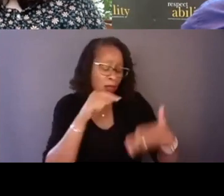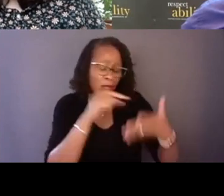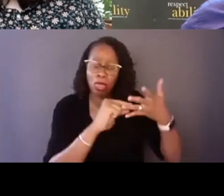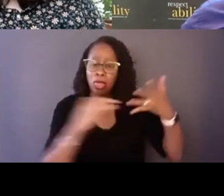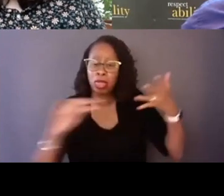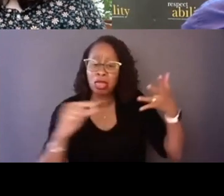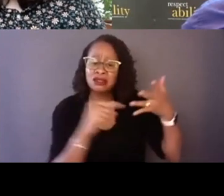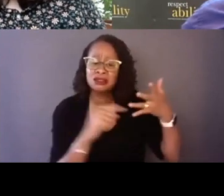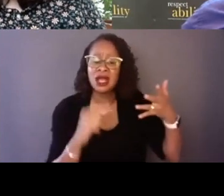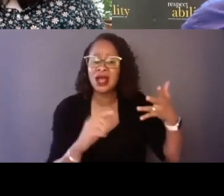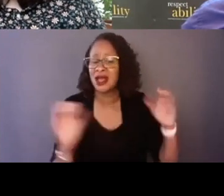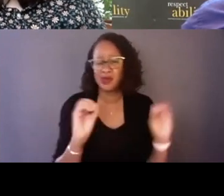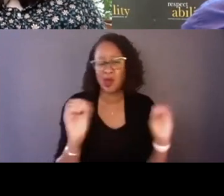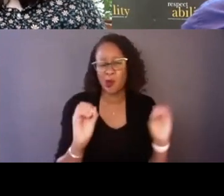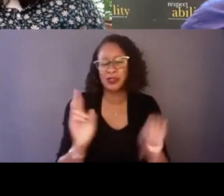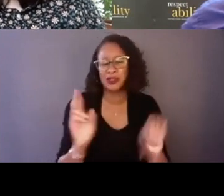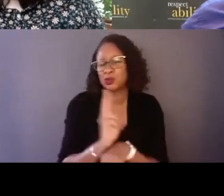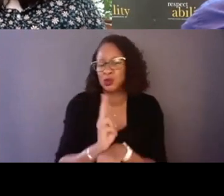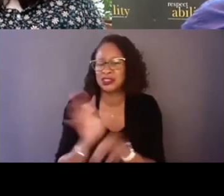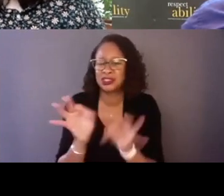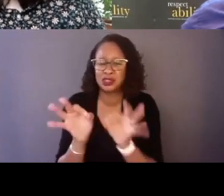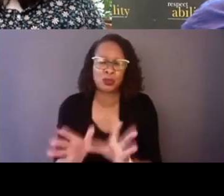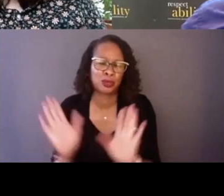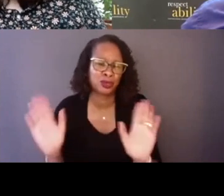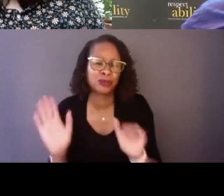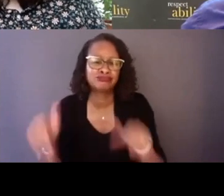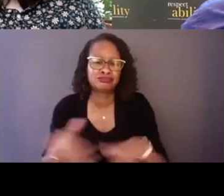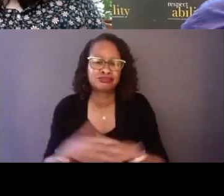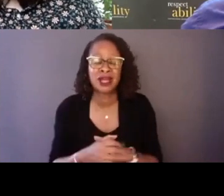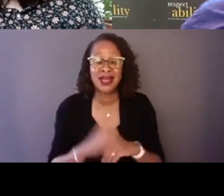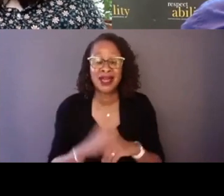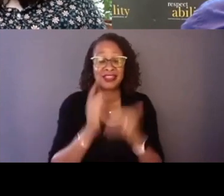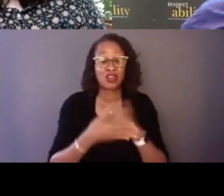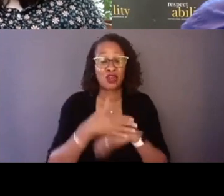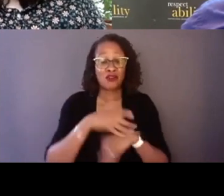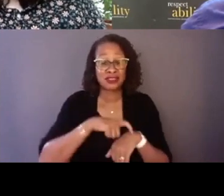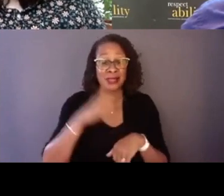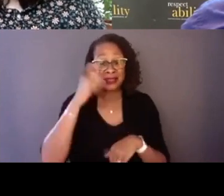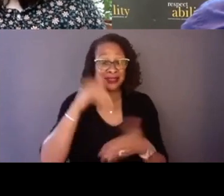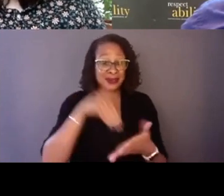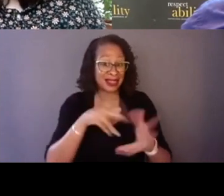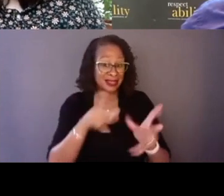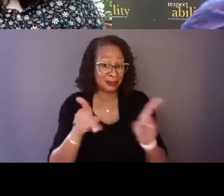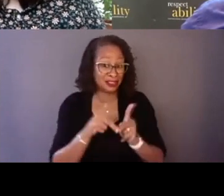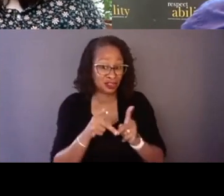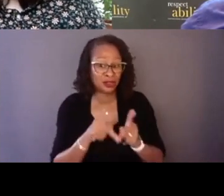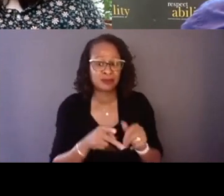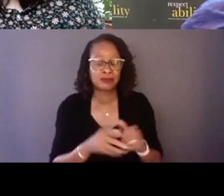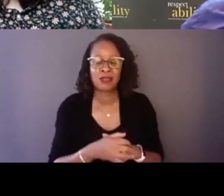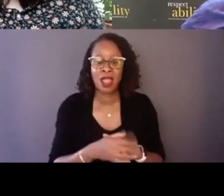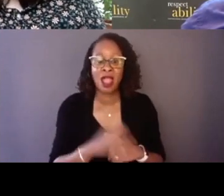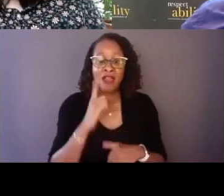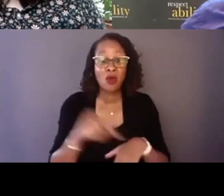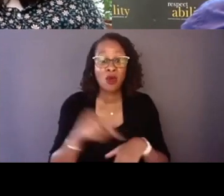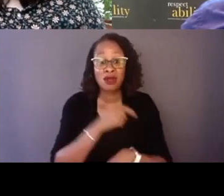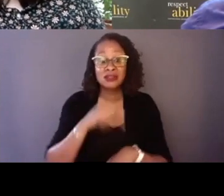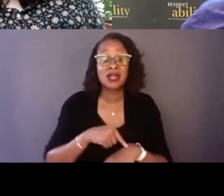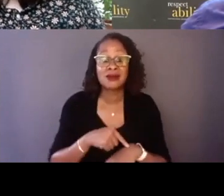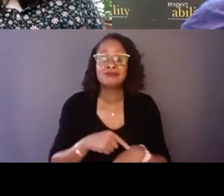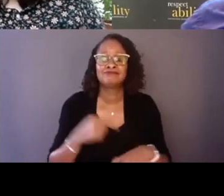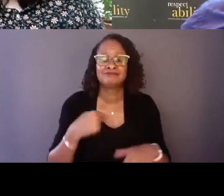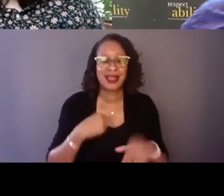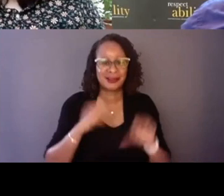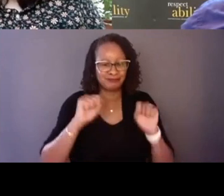No one ever uses those things. But I think over time, because I was at that position for a long time, I was able to